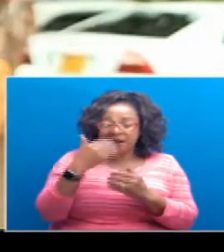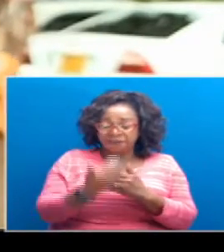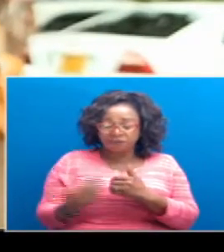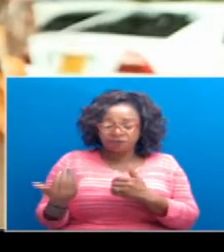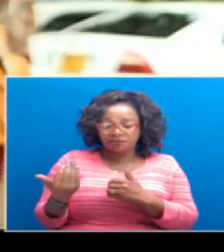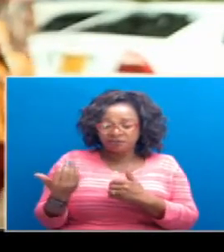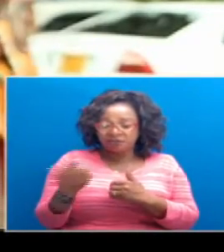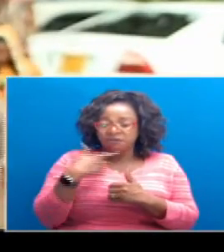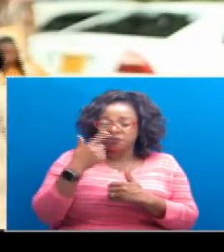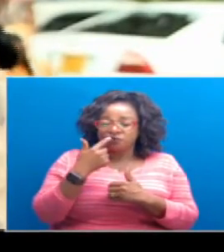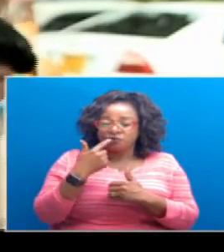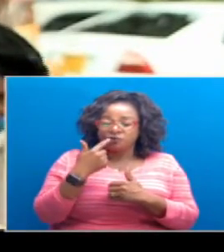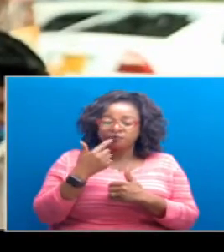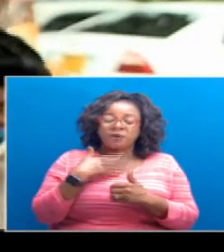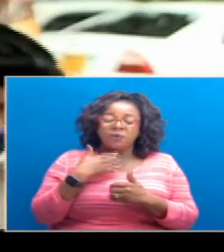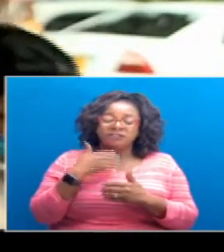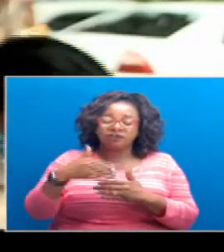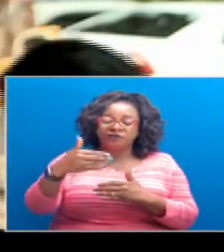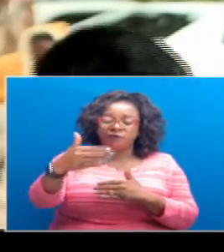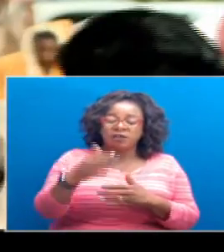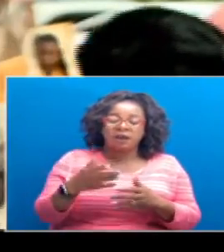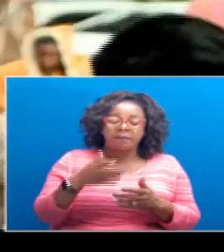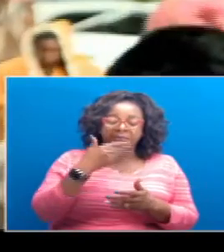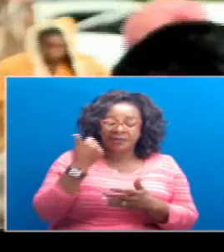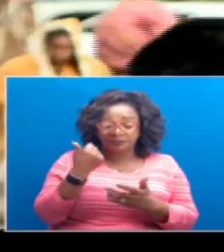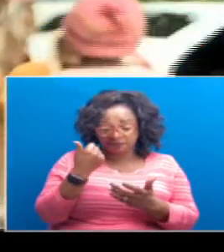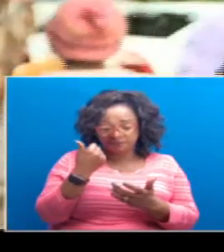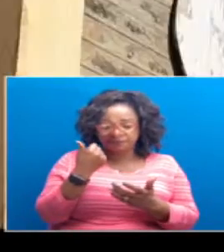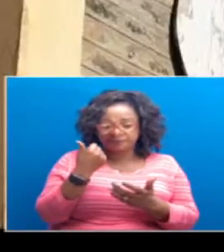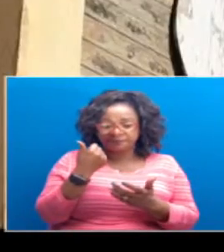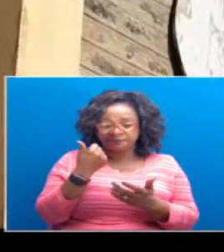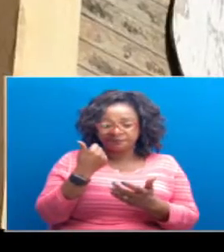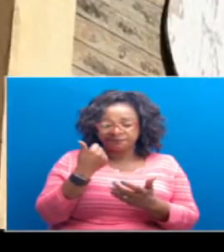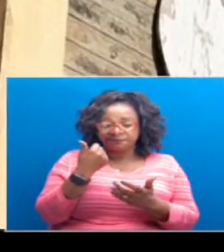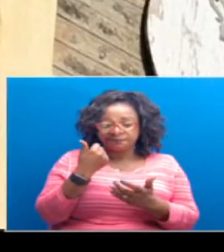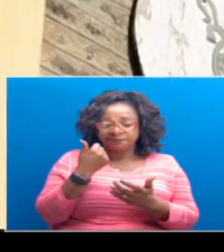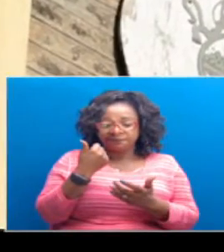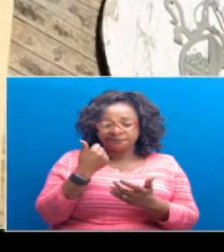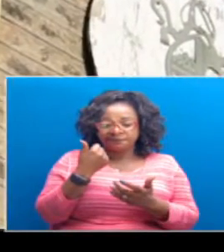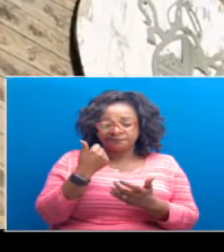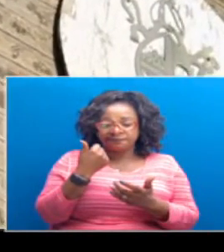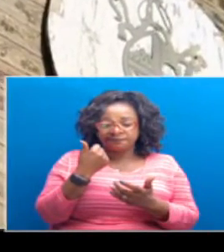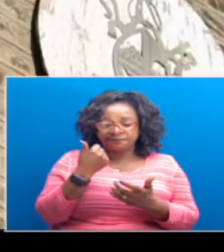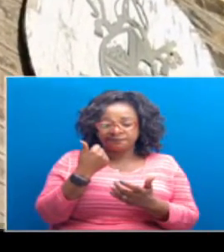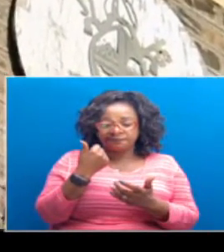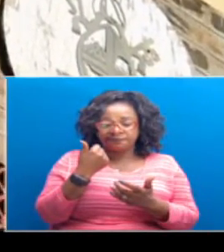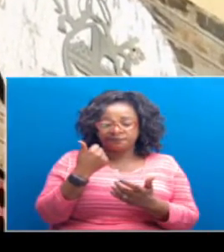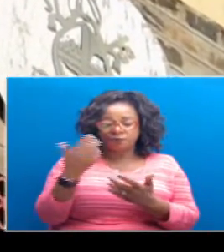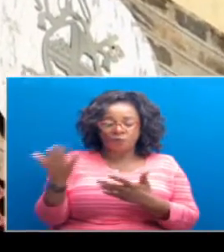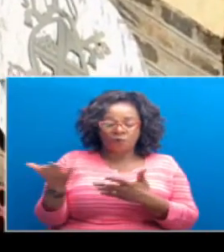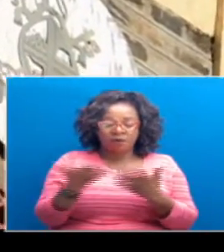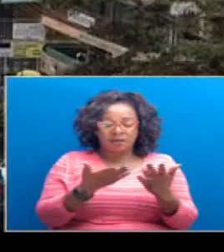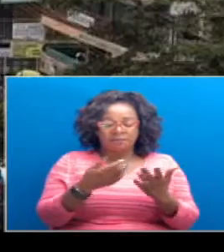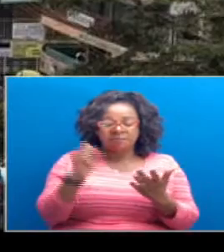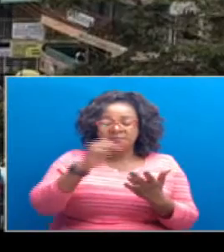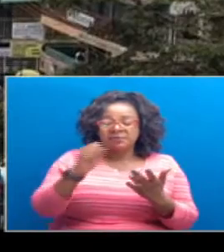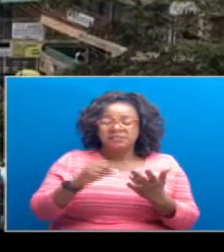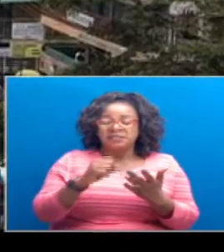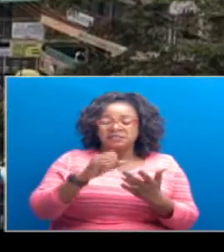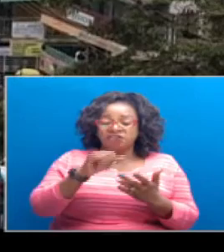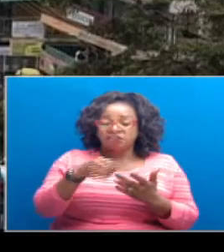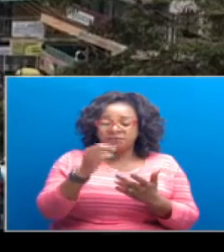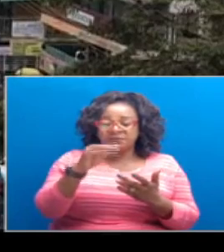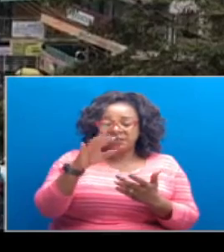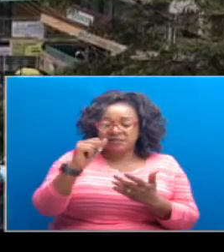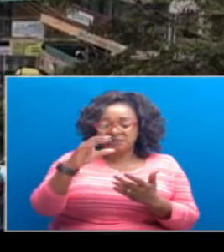wenye kesho yao iwe mzuri. Na wajukuu wangu pia. We welcome you to the St. James Parish, ACK,